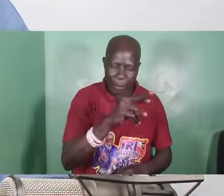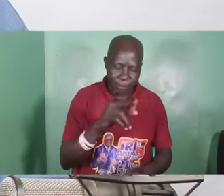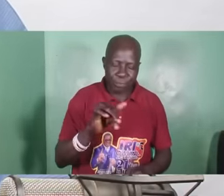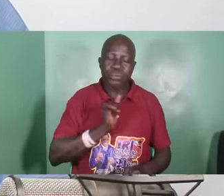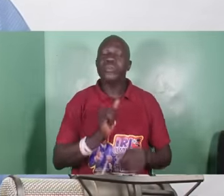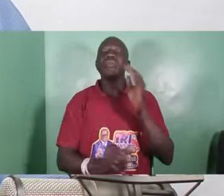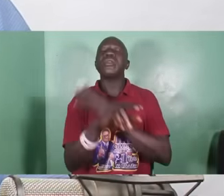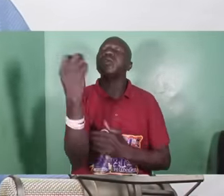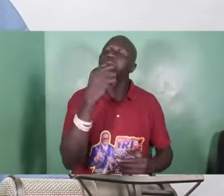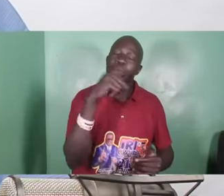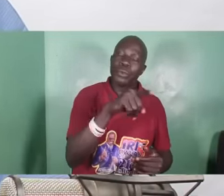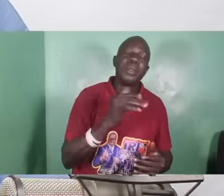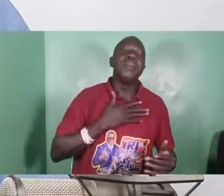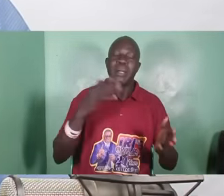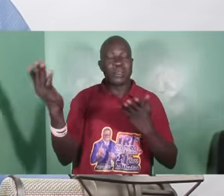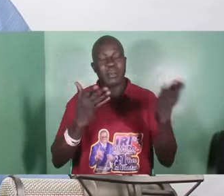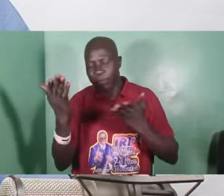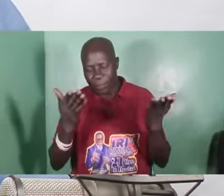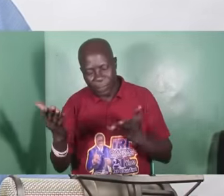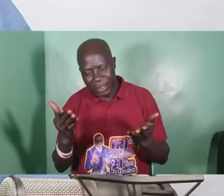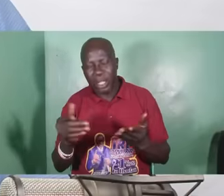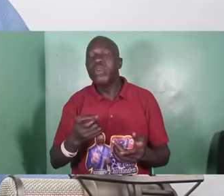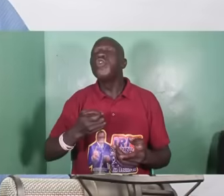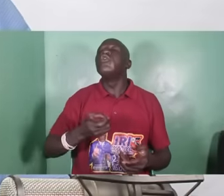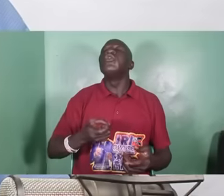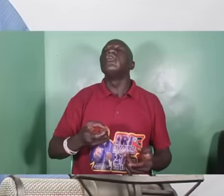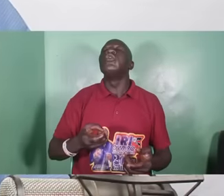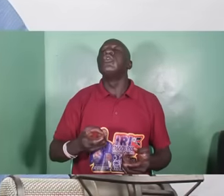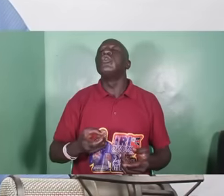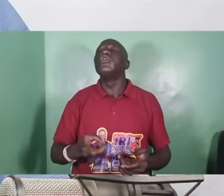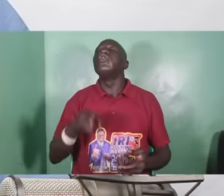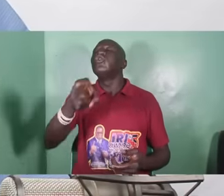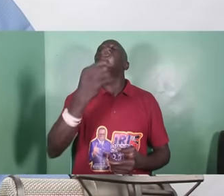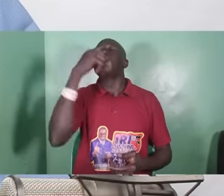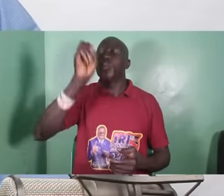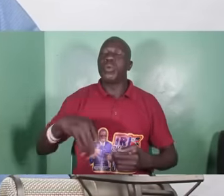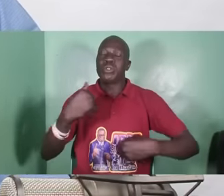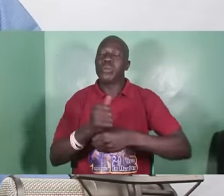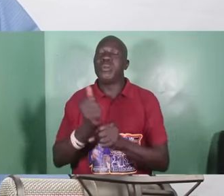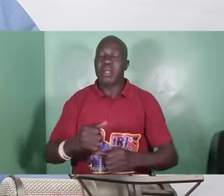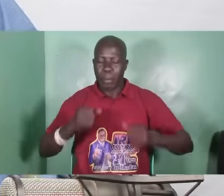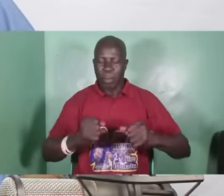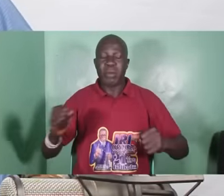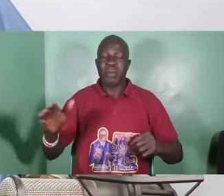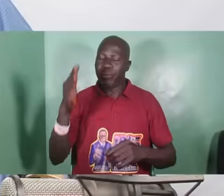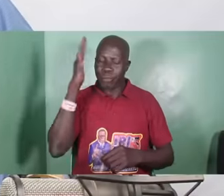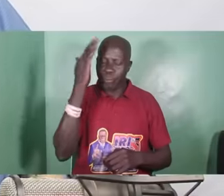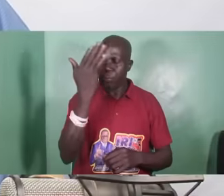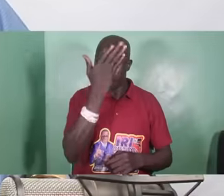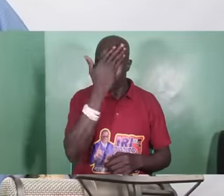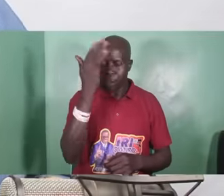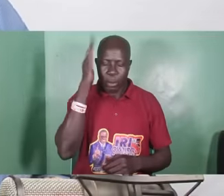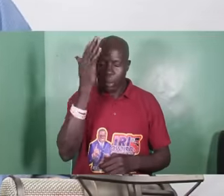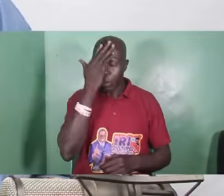sa. Olorun ba mi sọrọ. The Lord spoke to me. He said my servant. O gbọdọ jẹ ki man tu alagbara ko wa. You must make that powerful man tu to be ready.